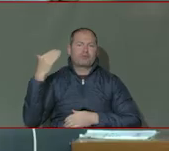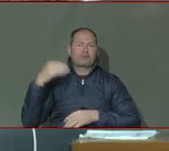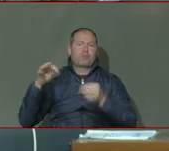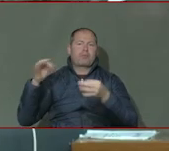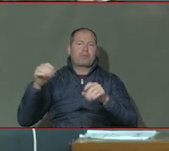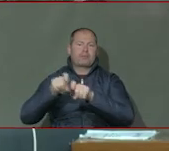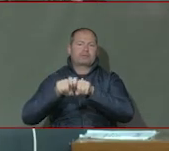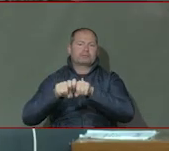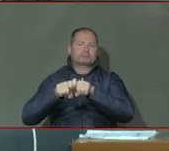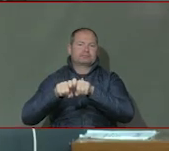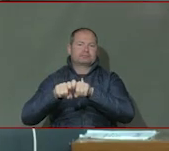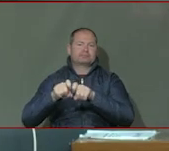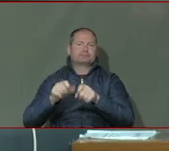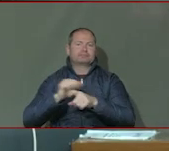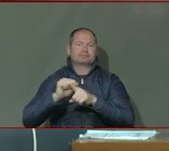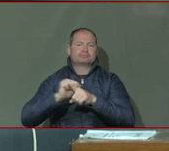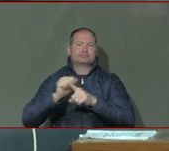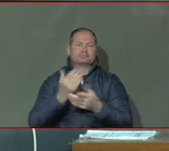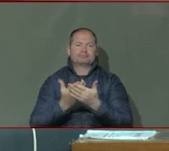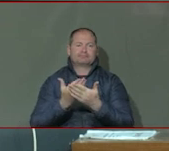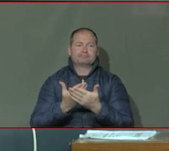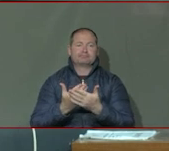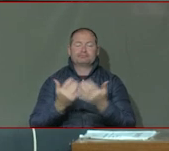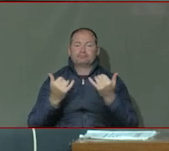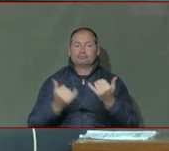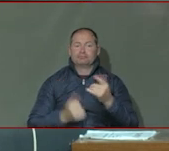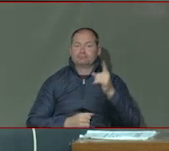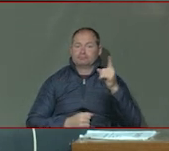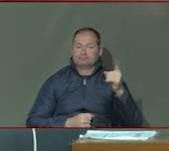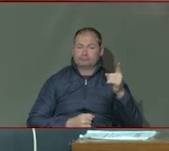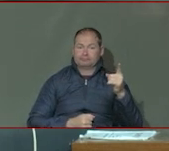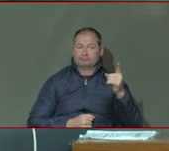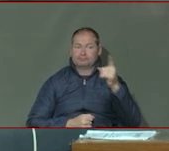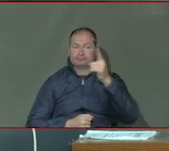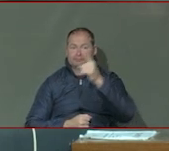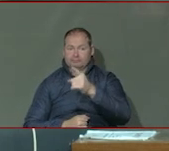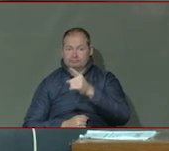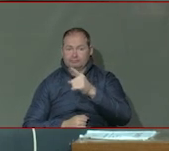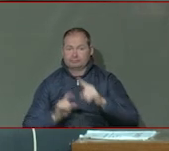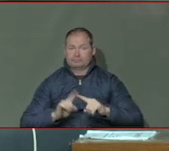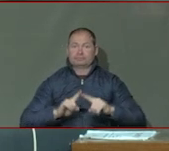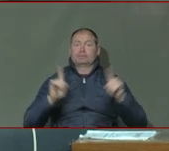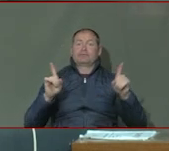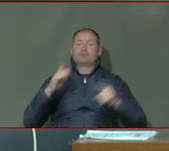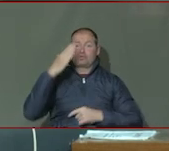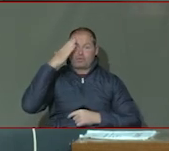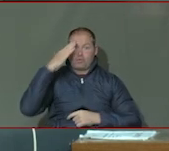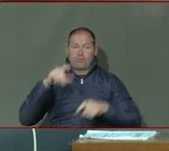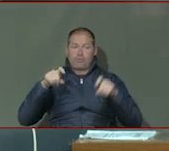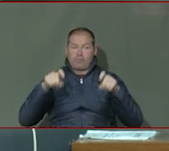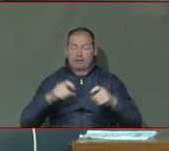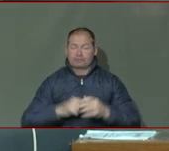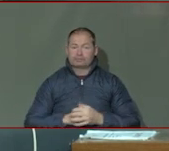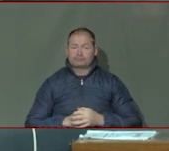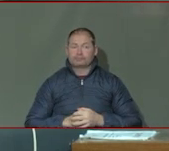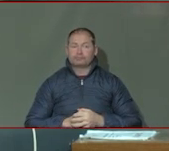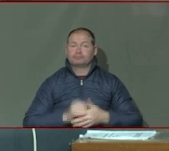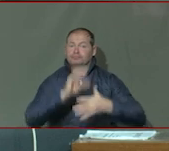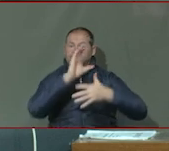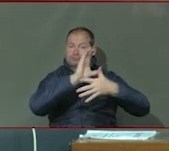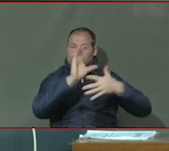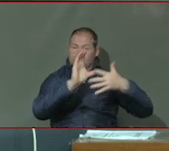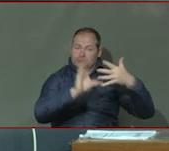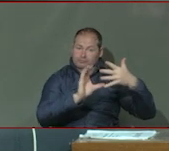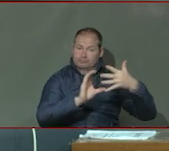It is very important that you know the difference between a parallelogram and a rhombus. What are the characteristics that make